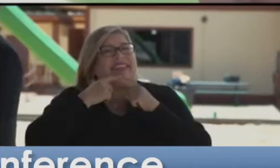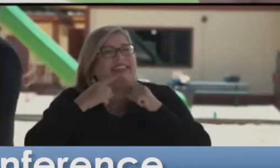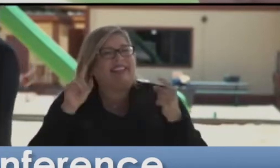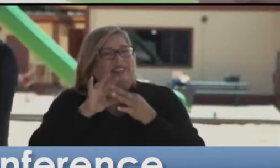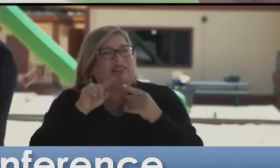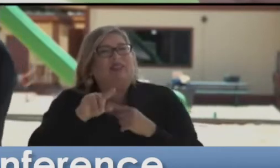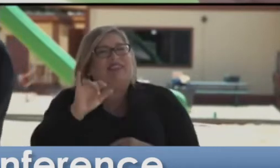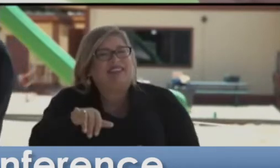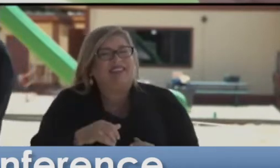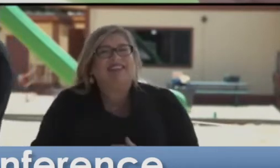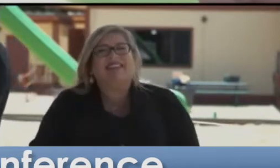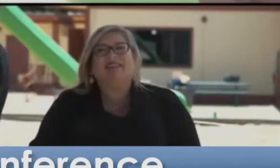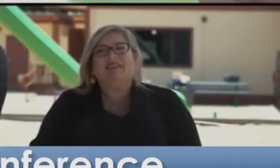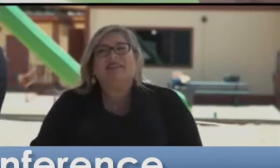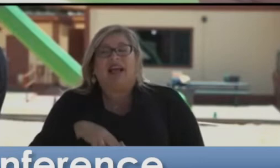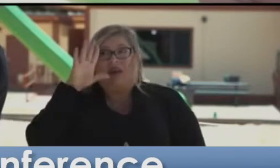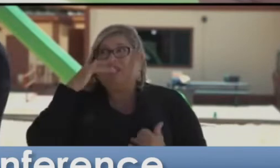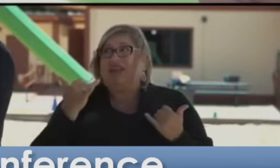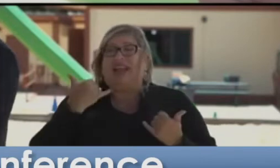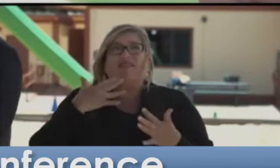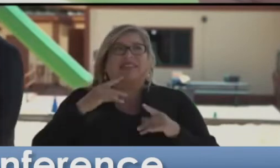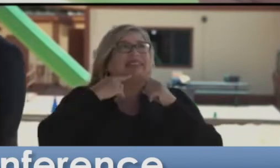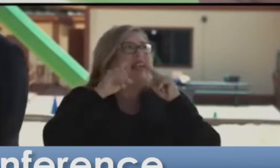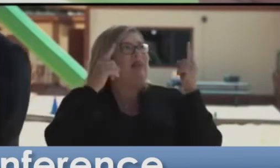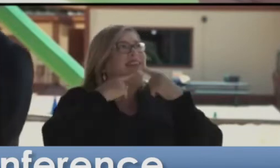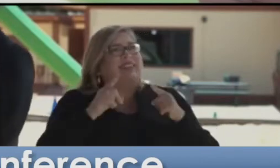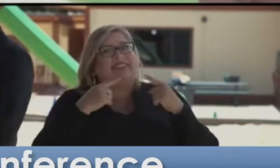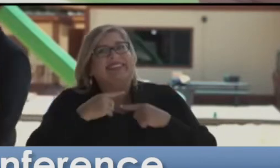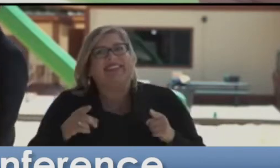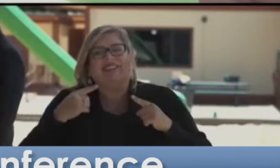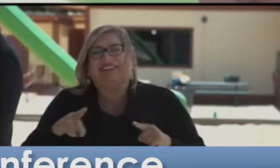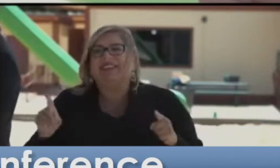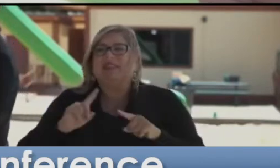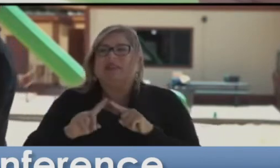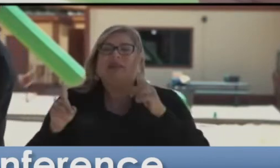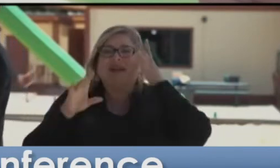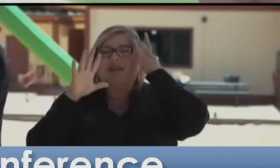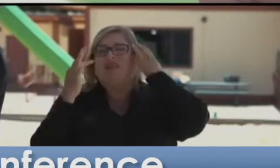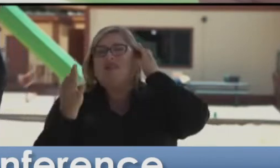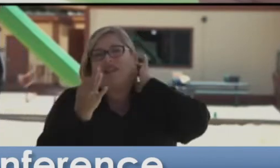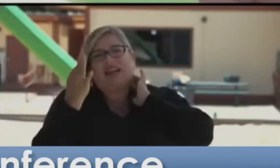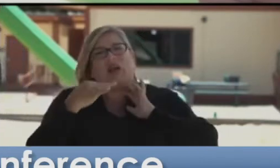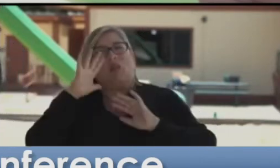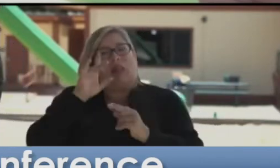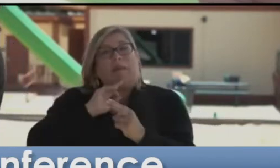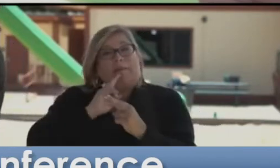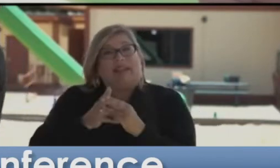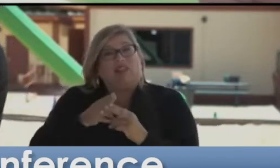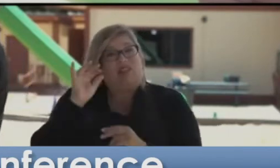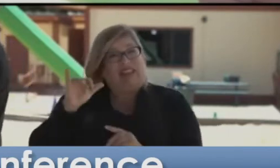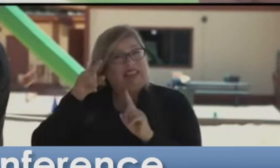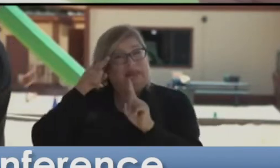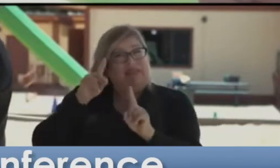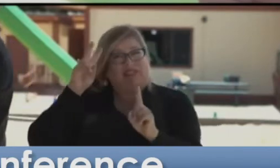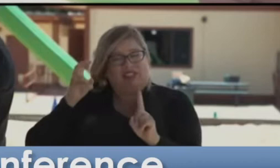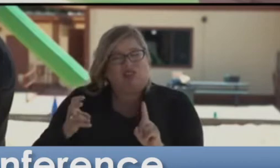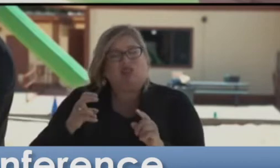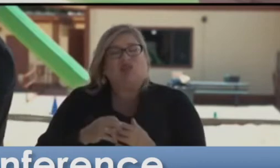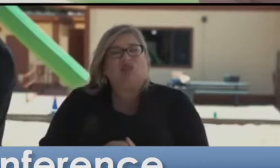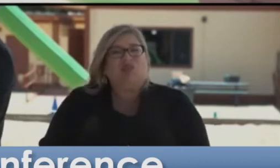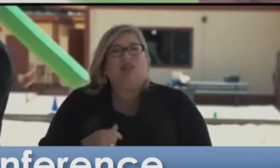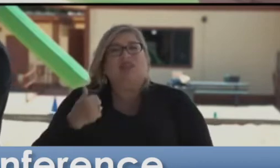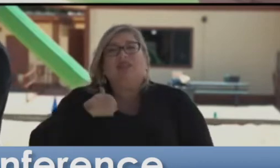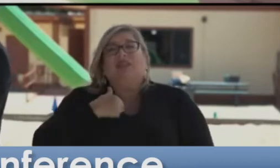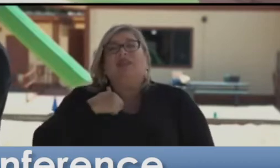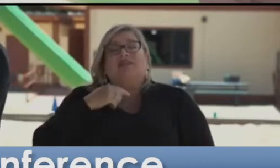own peril, I think I've announced enough today. I'll leave it at that. But we will not